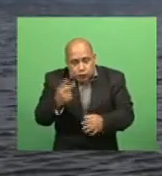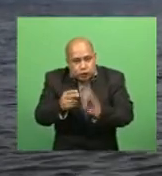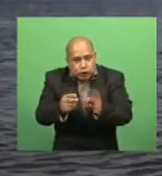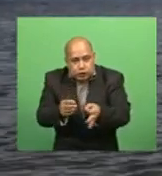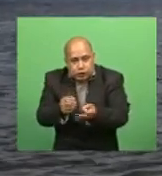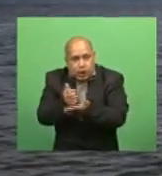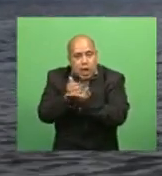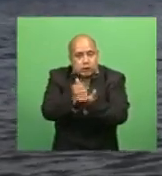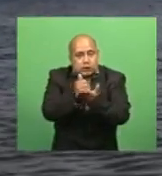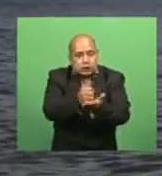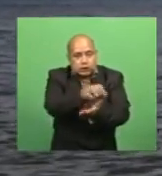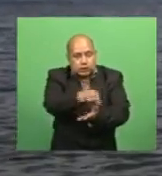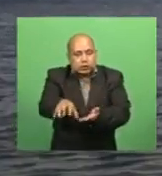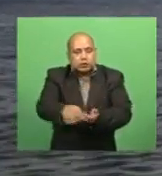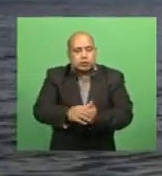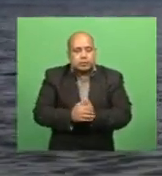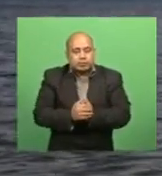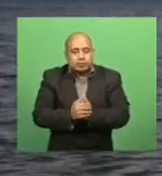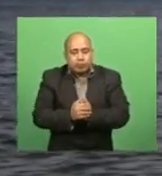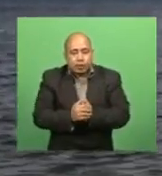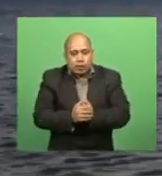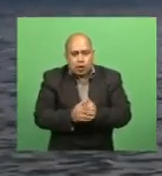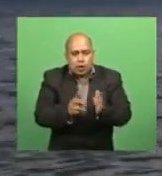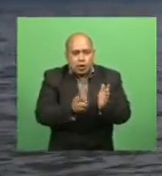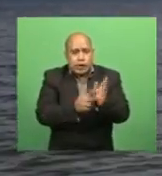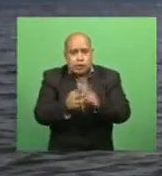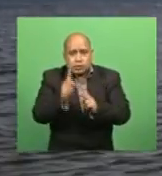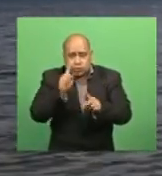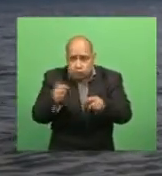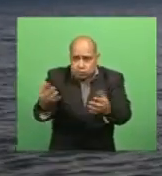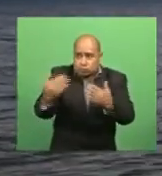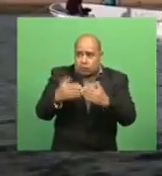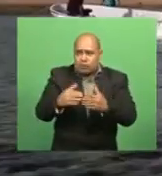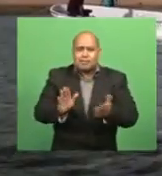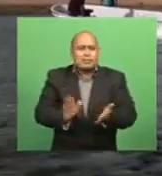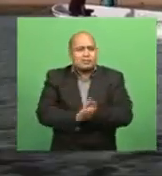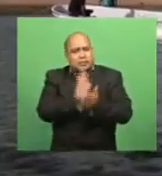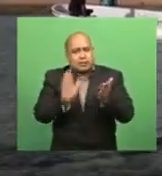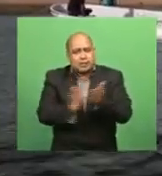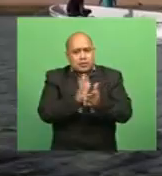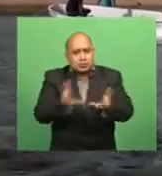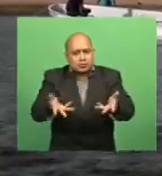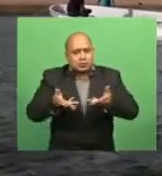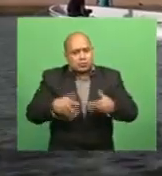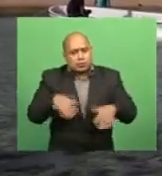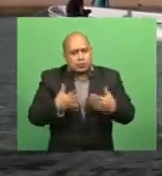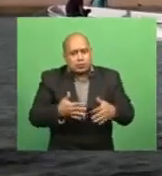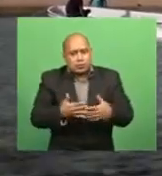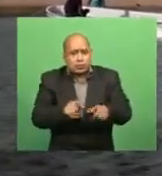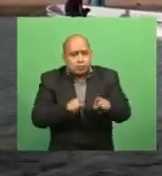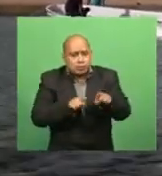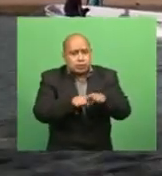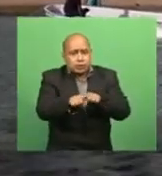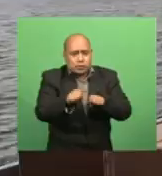the villagers are grateful for the timely assistance, as most of them are still grappling with the destruction